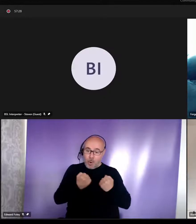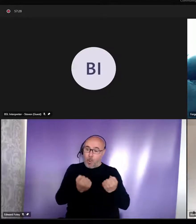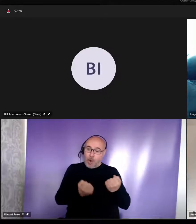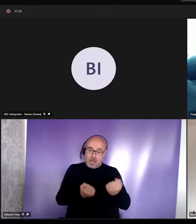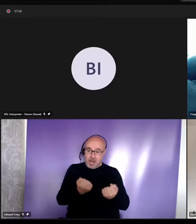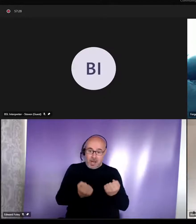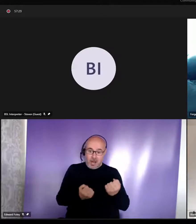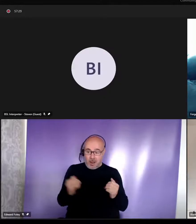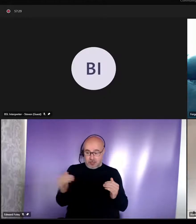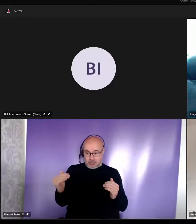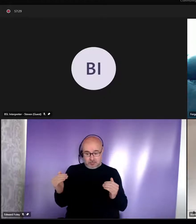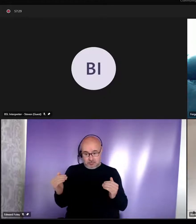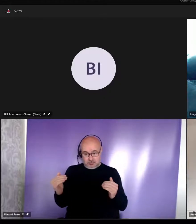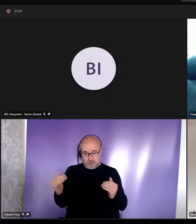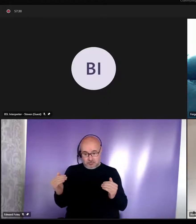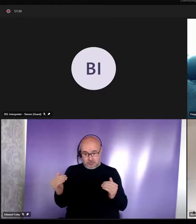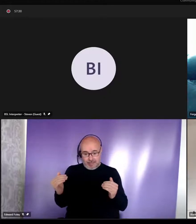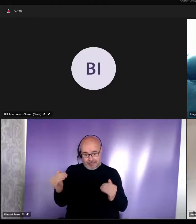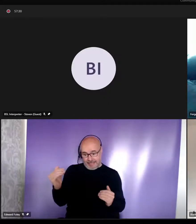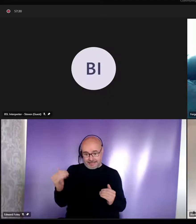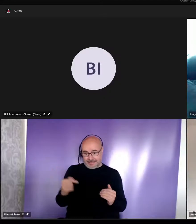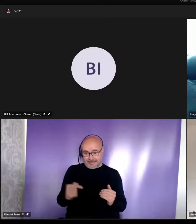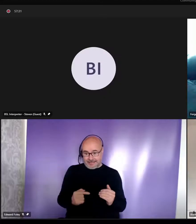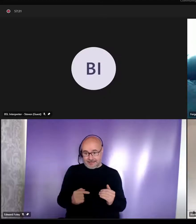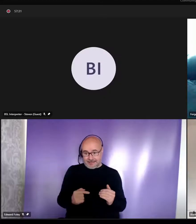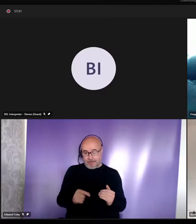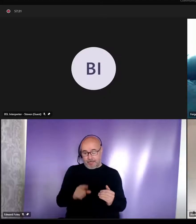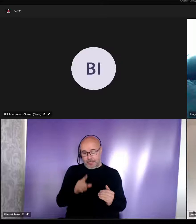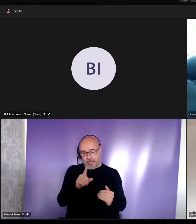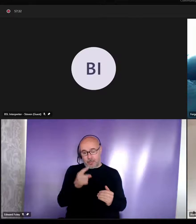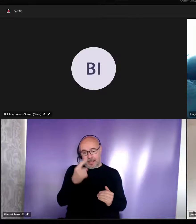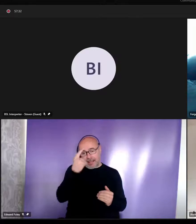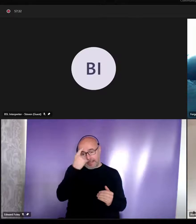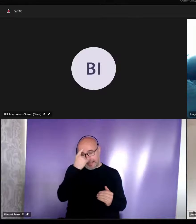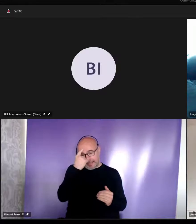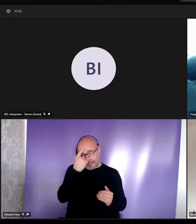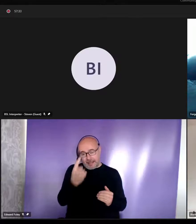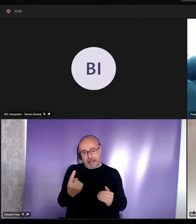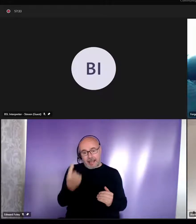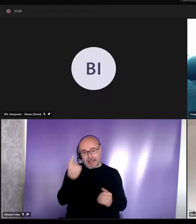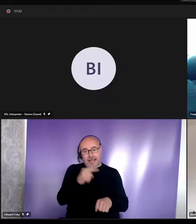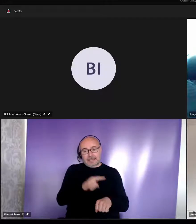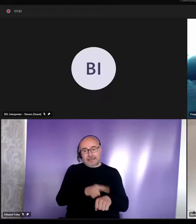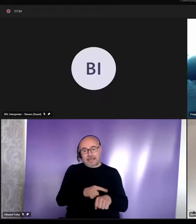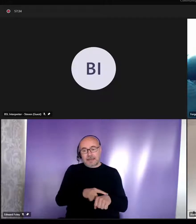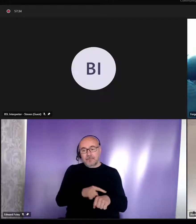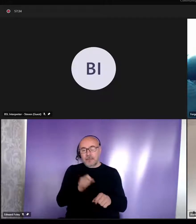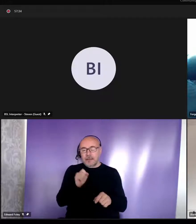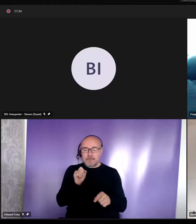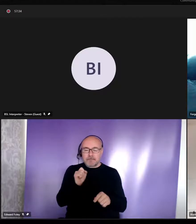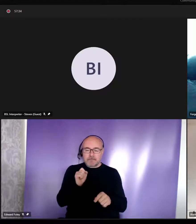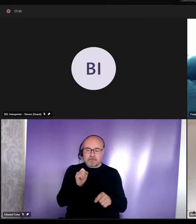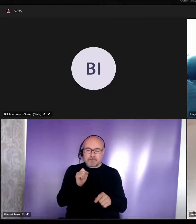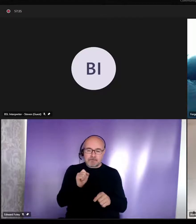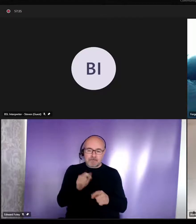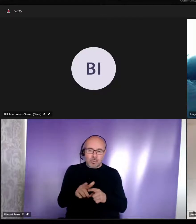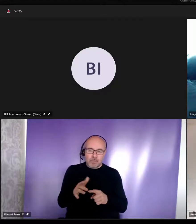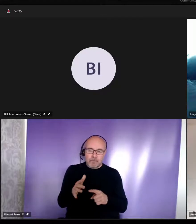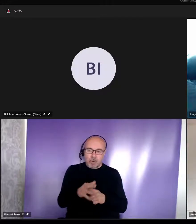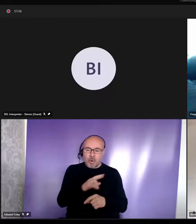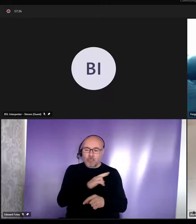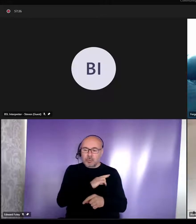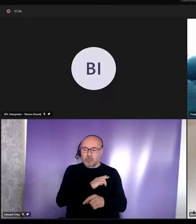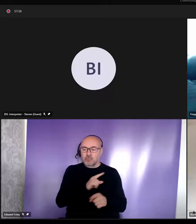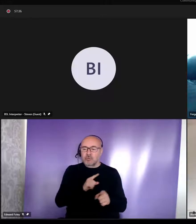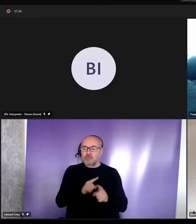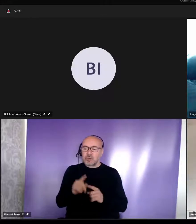time, it was, I think the main reason was to cut back on the costs, but I wonder if it's worth looking